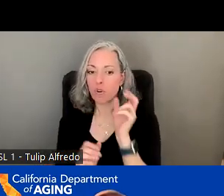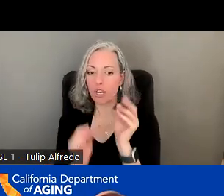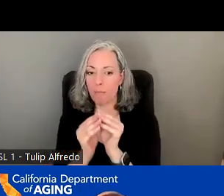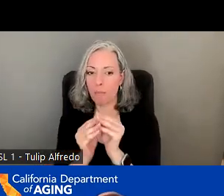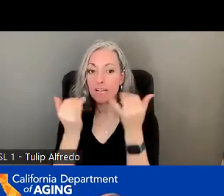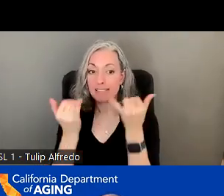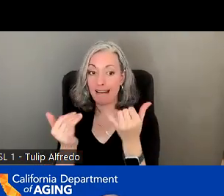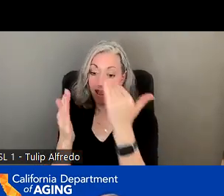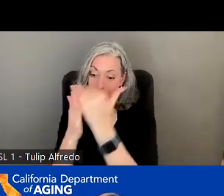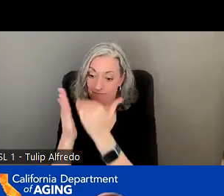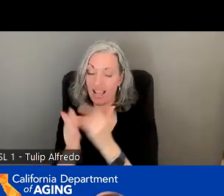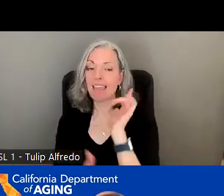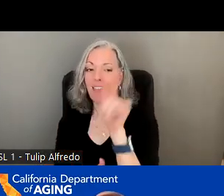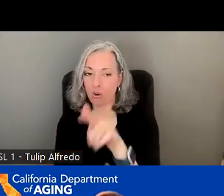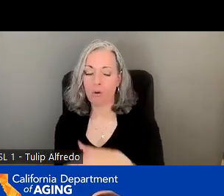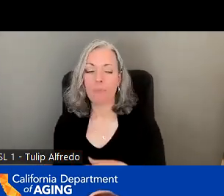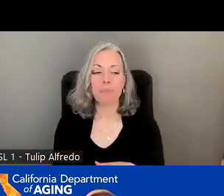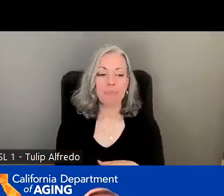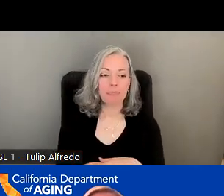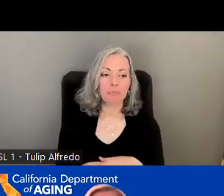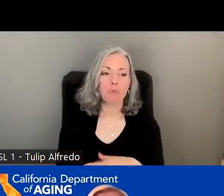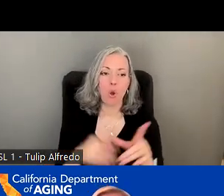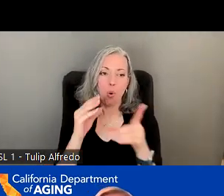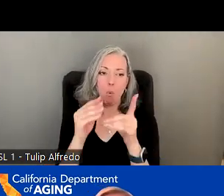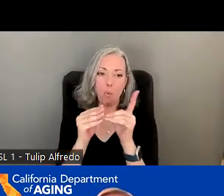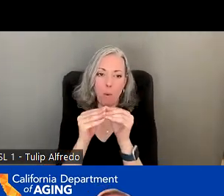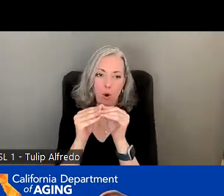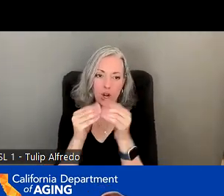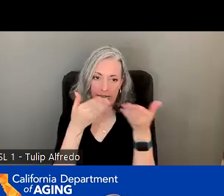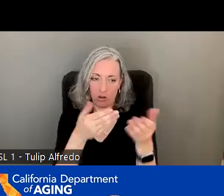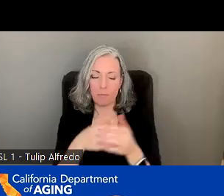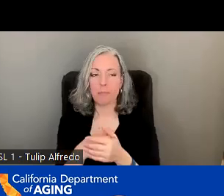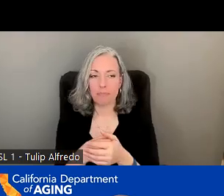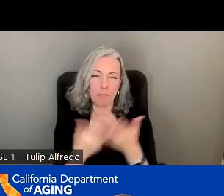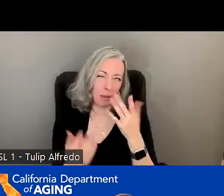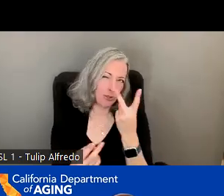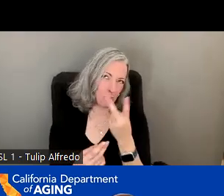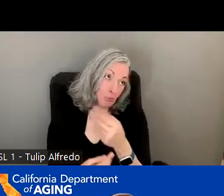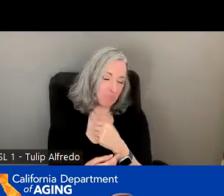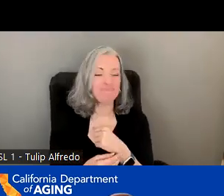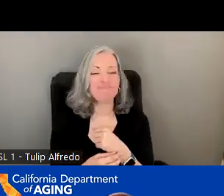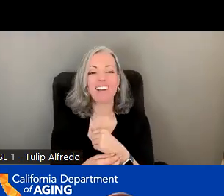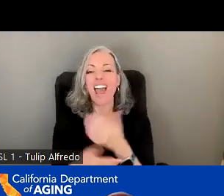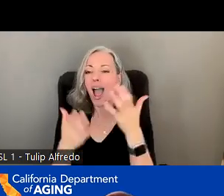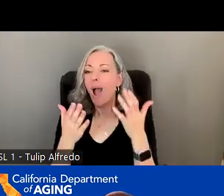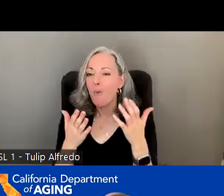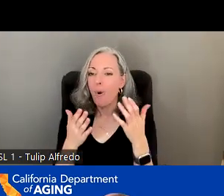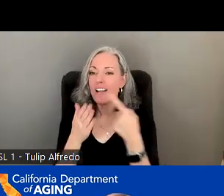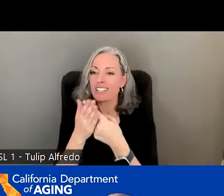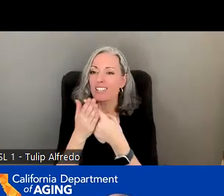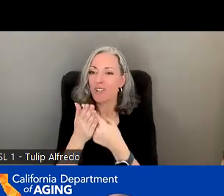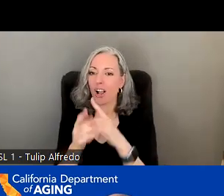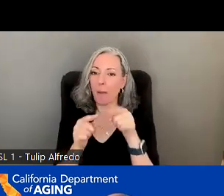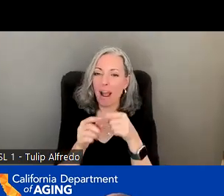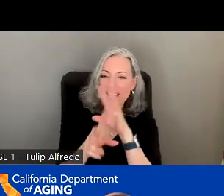agenda about that. And then I believe there's one more slide, maybe 2. I wanted just to talk about some